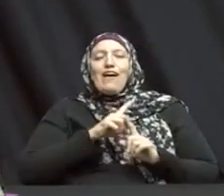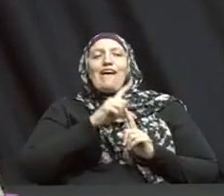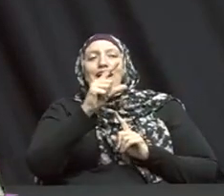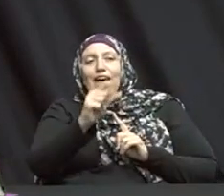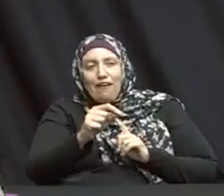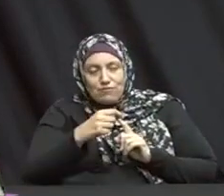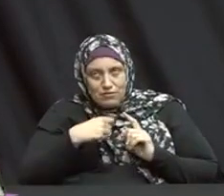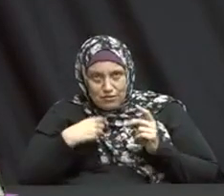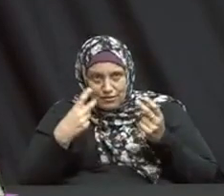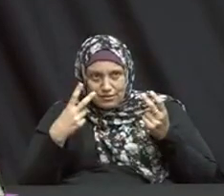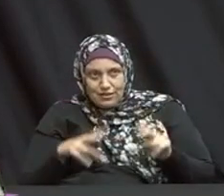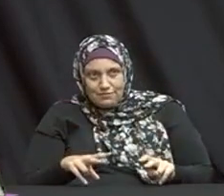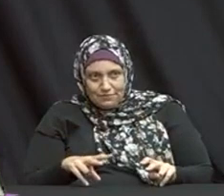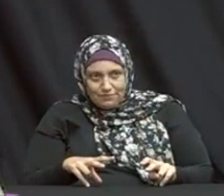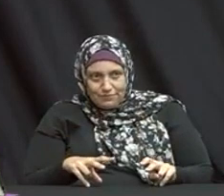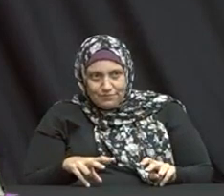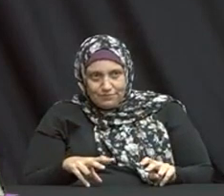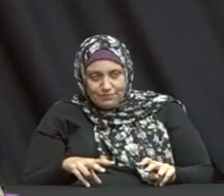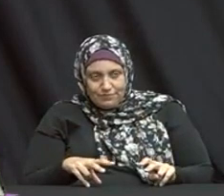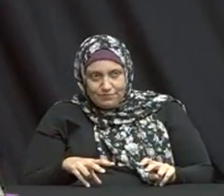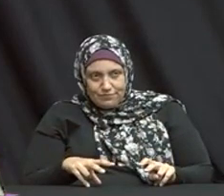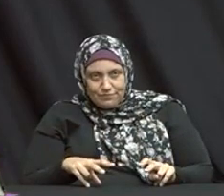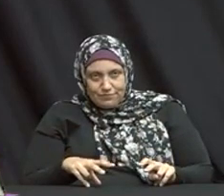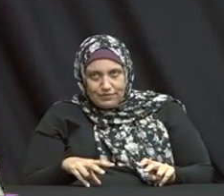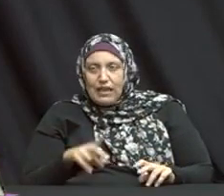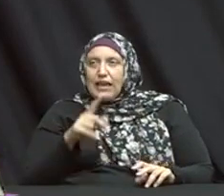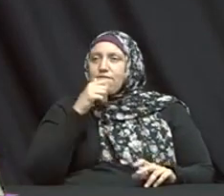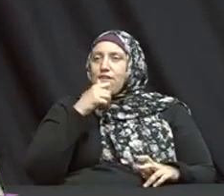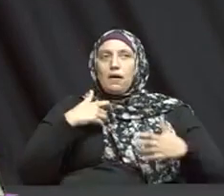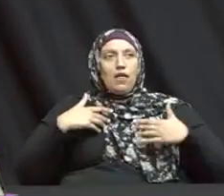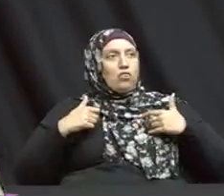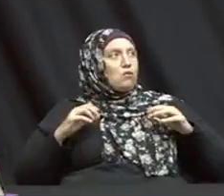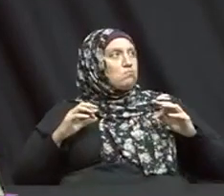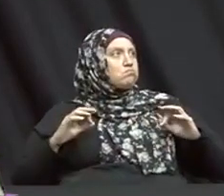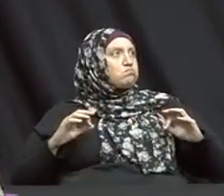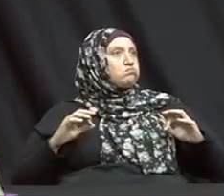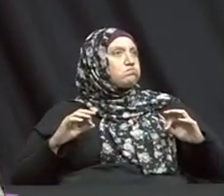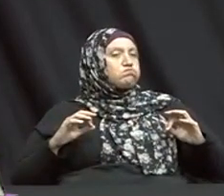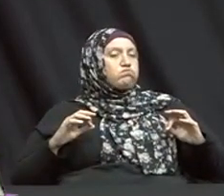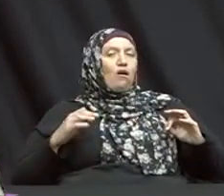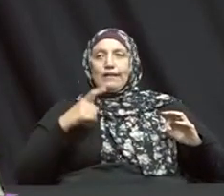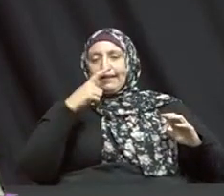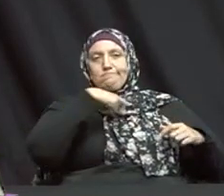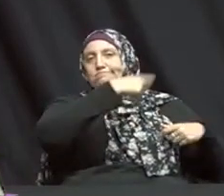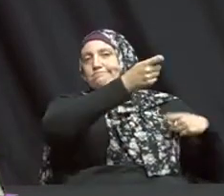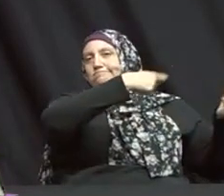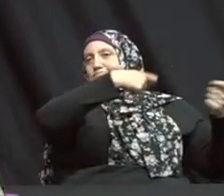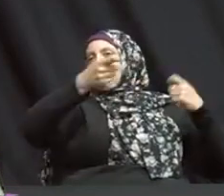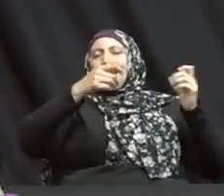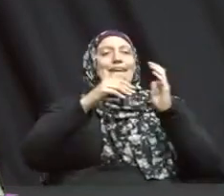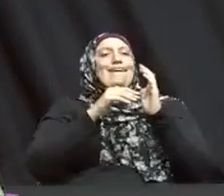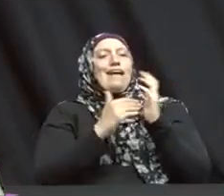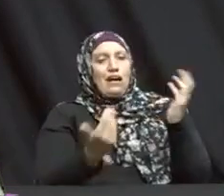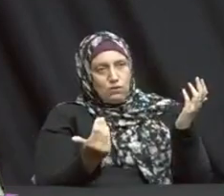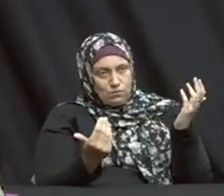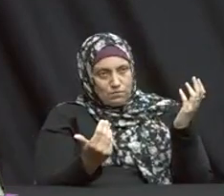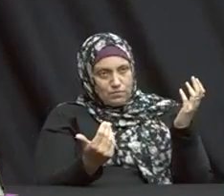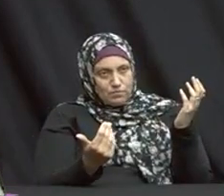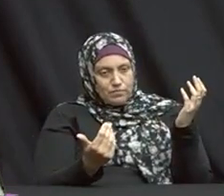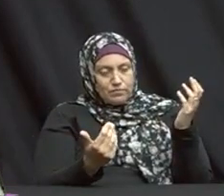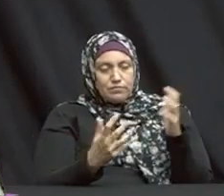can distribute my wealth as I wish. Will is in Islam for the decision part, financial part of it,